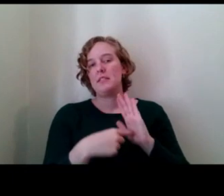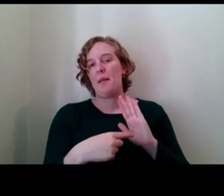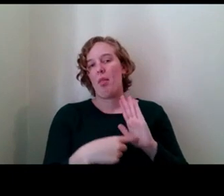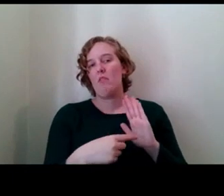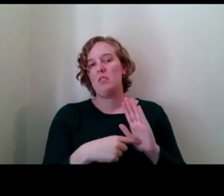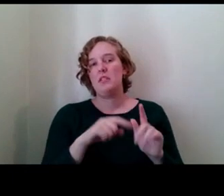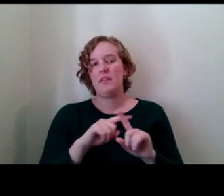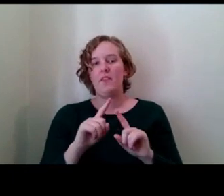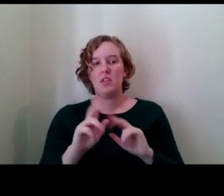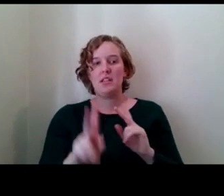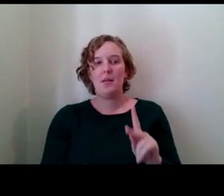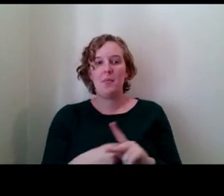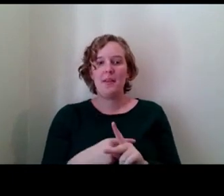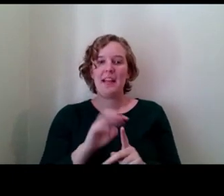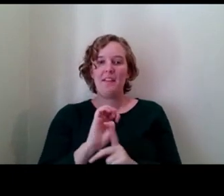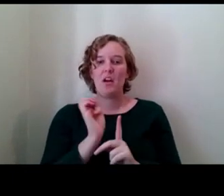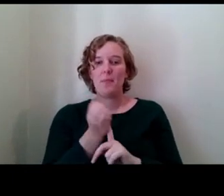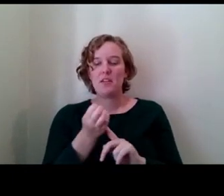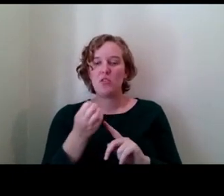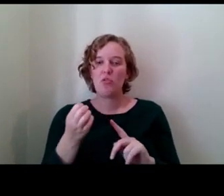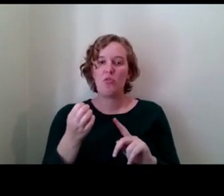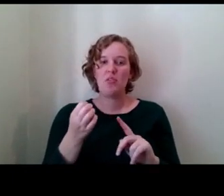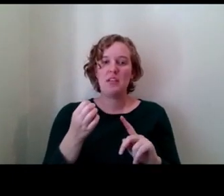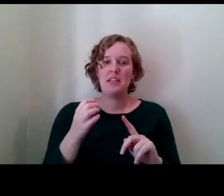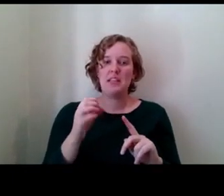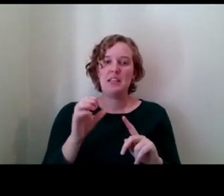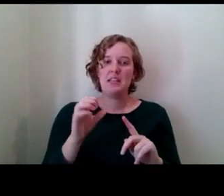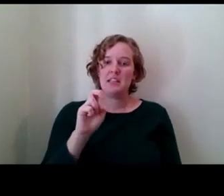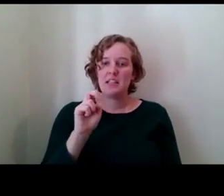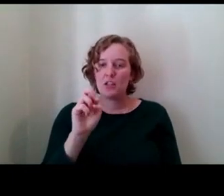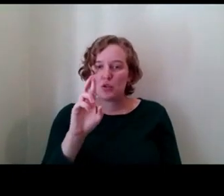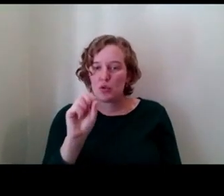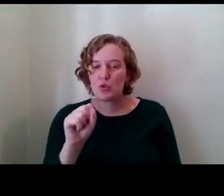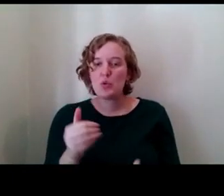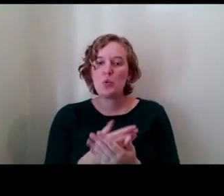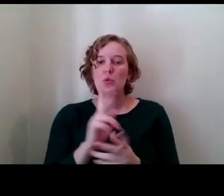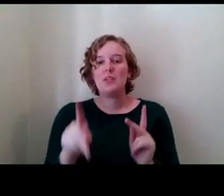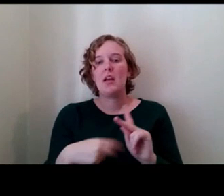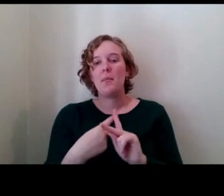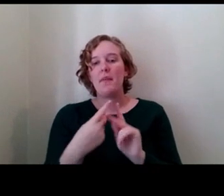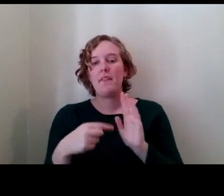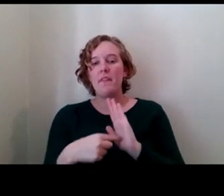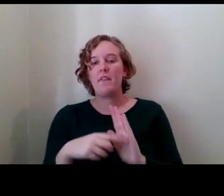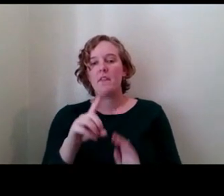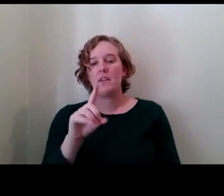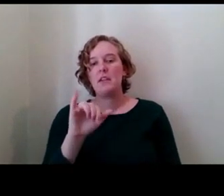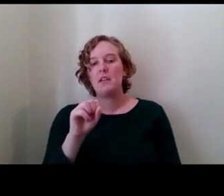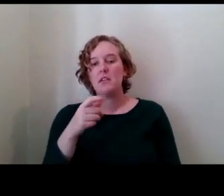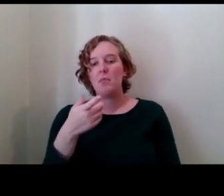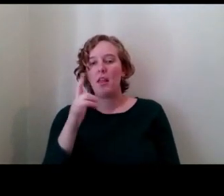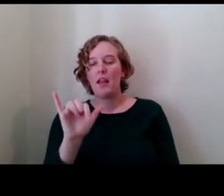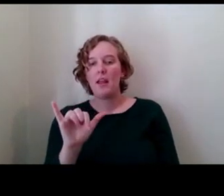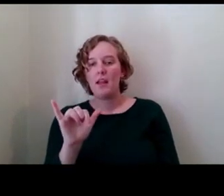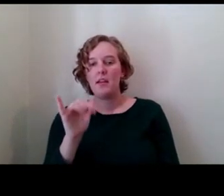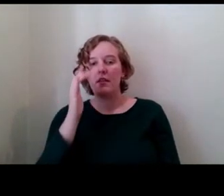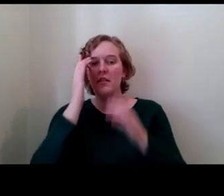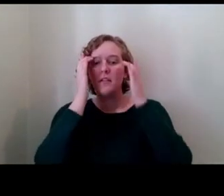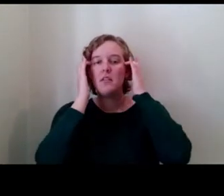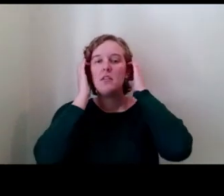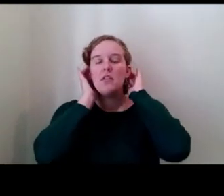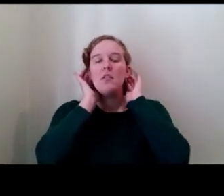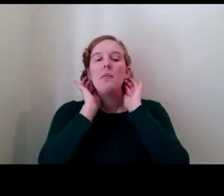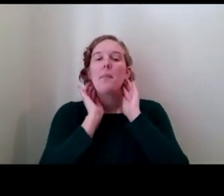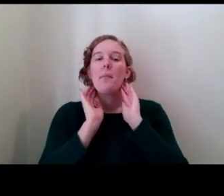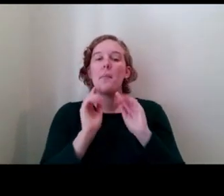device, environmental sensors, new types of display, for example. But you might notice that some